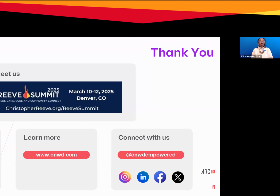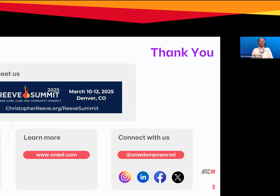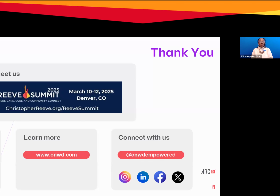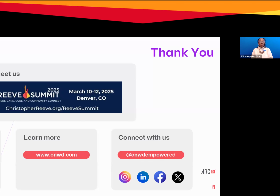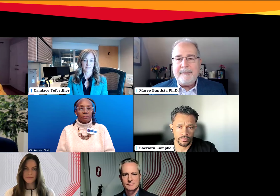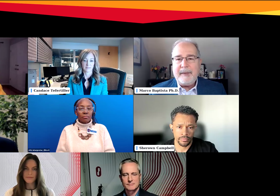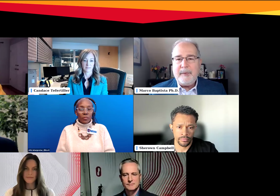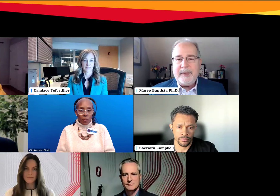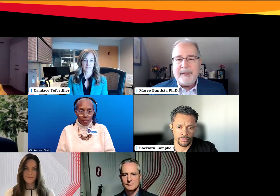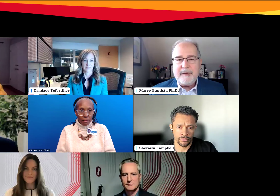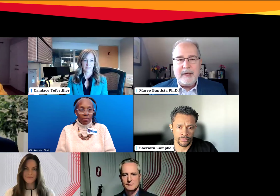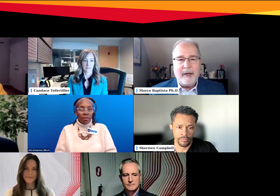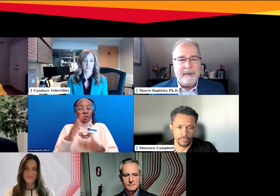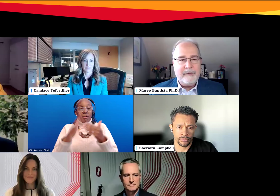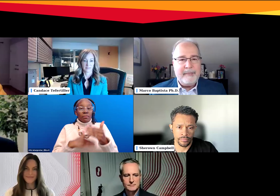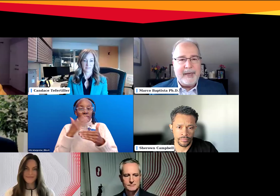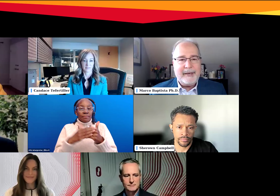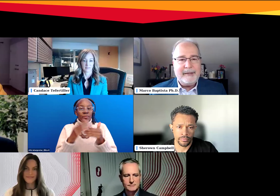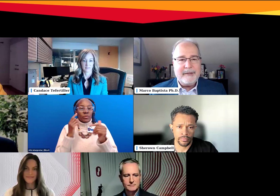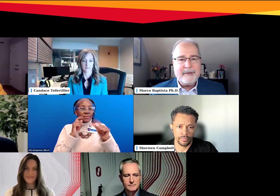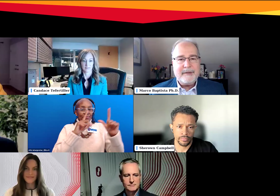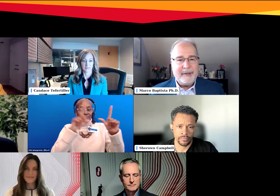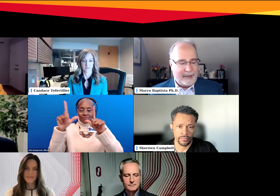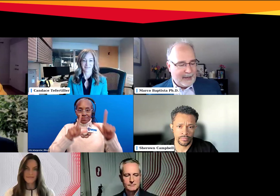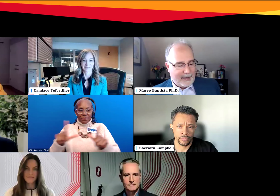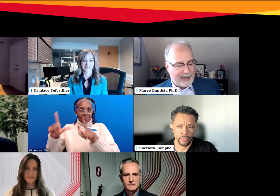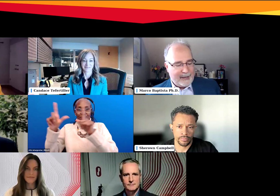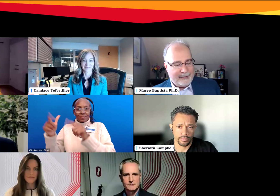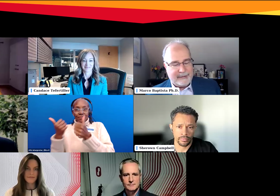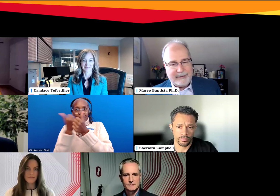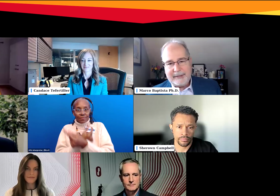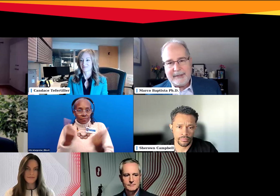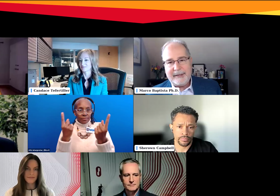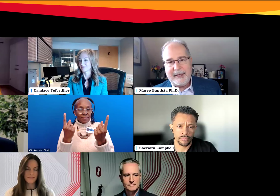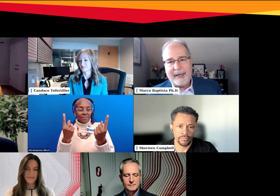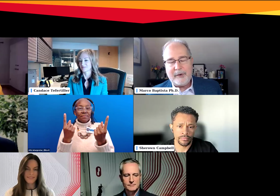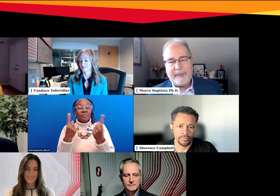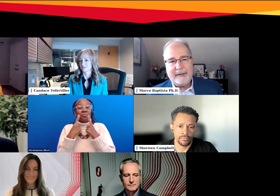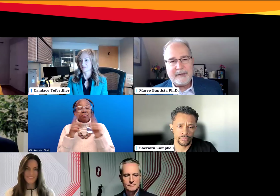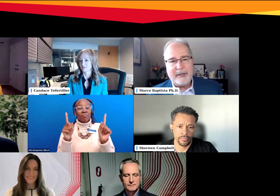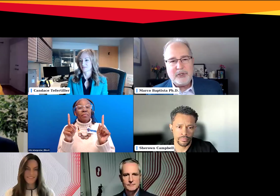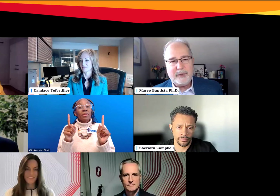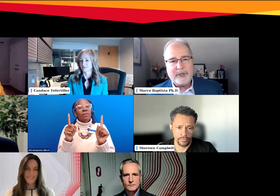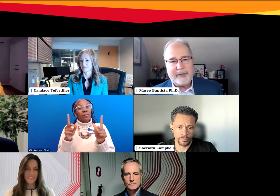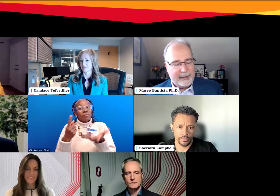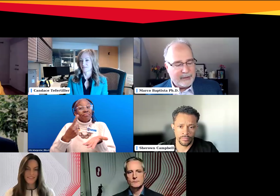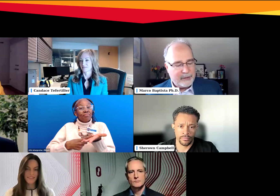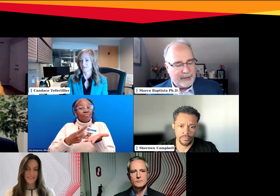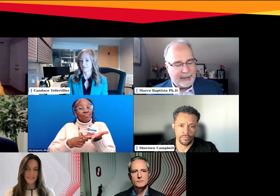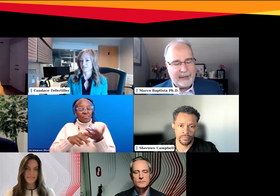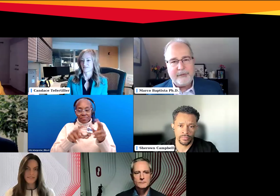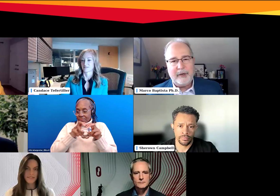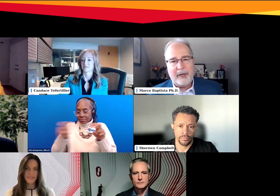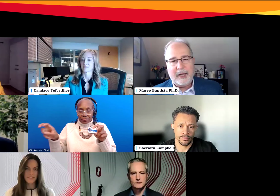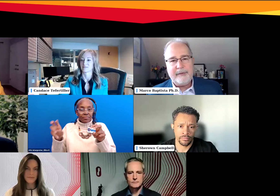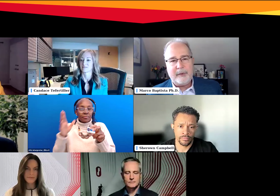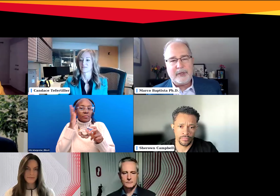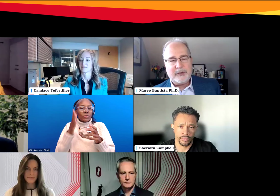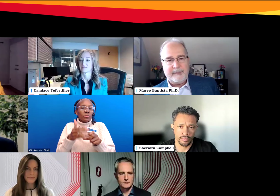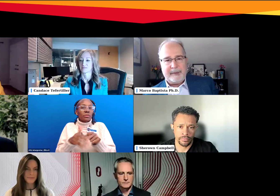Great. And I think with that, maybe we can see all of the panelists and have our panel discussion, which I think is going to